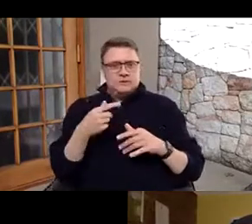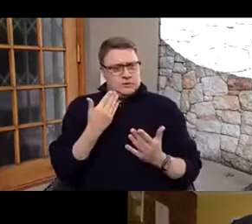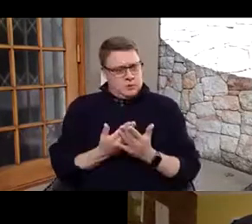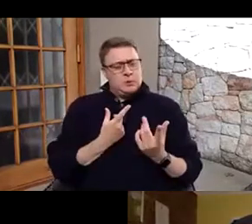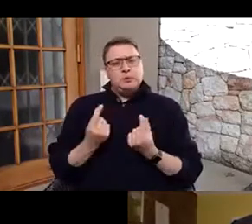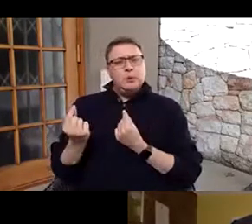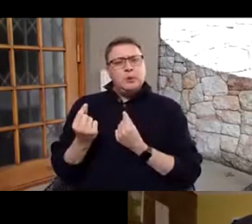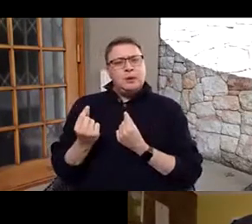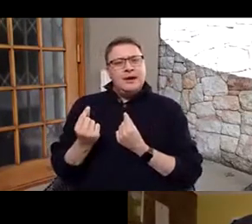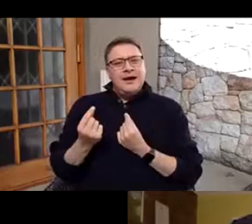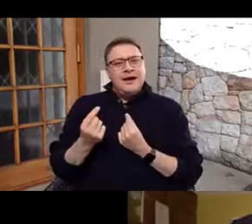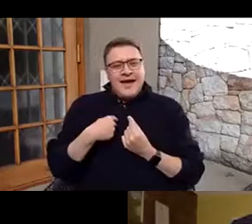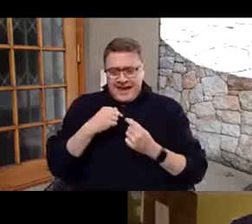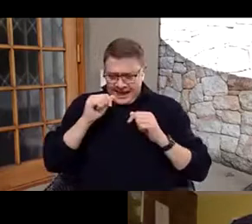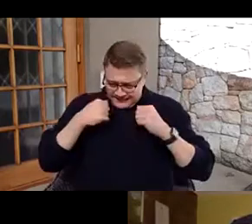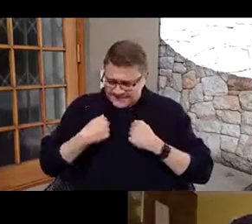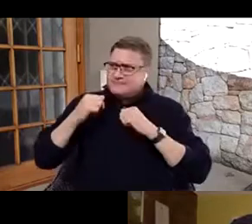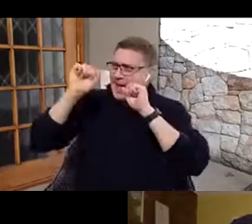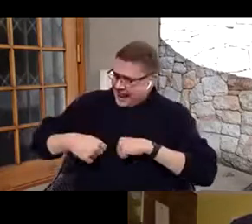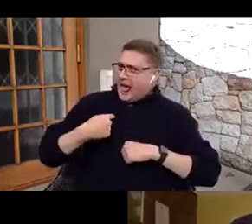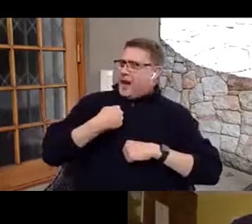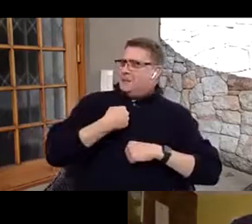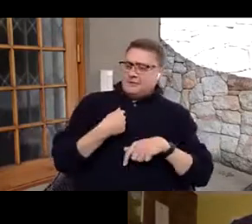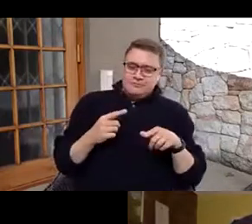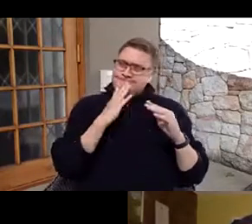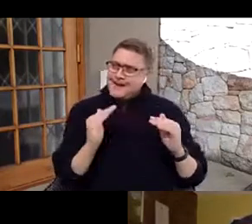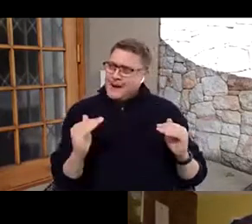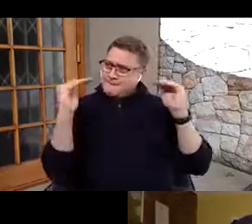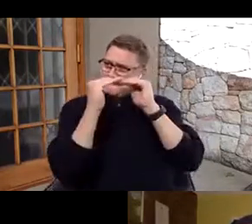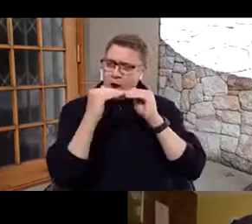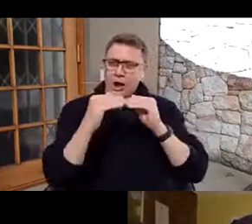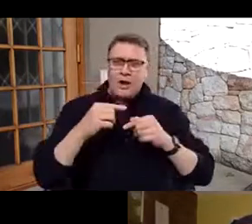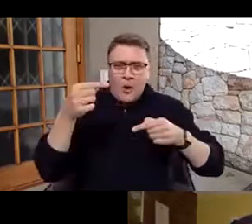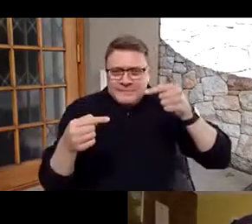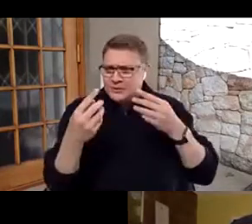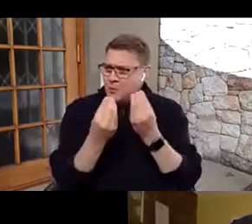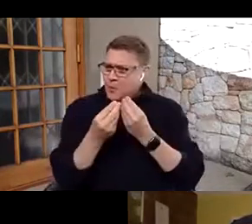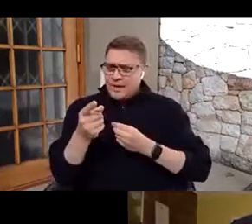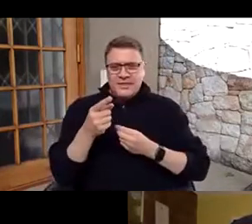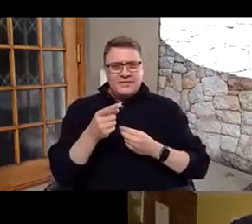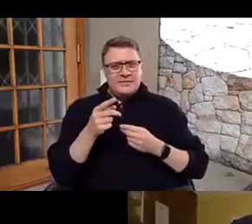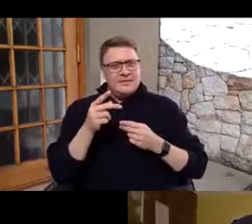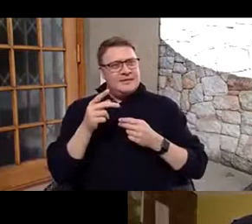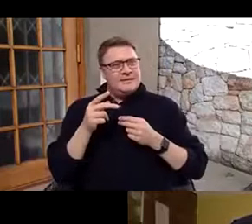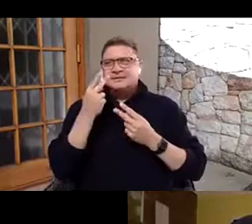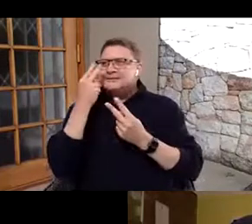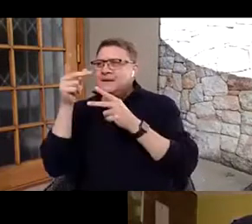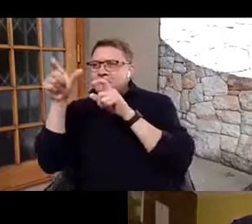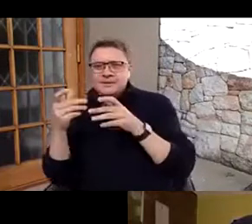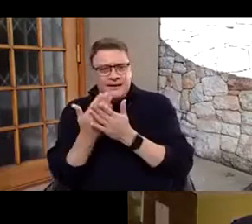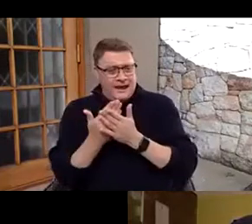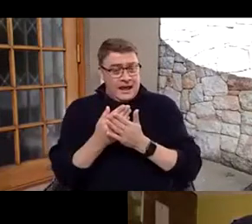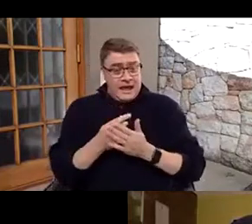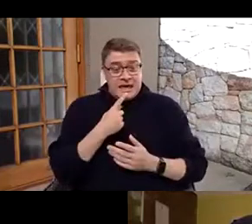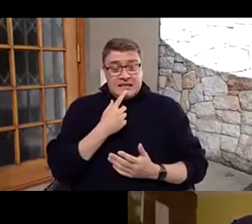par. I should be allowed to compete on par with them, because at the end of the day, the fact that I cannot see